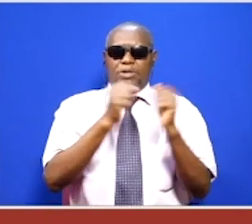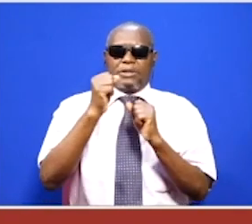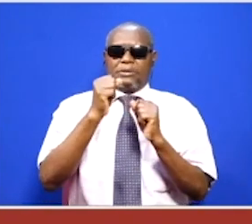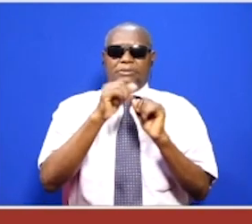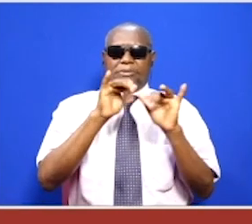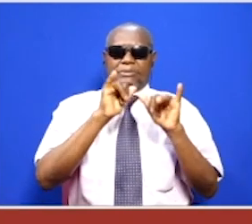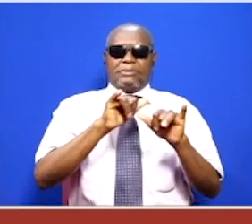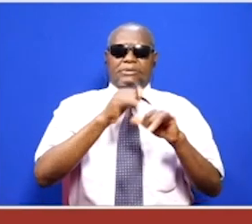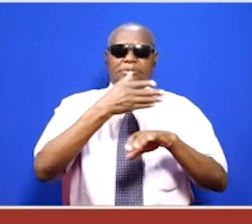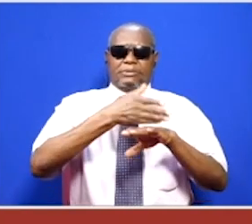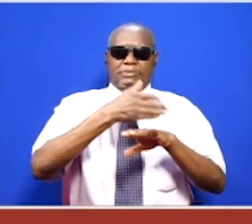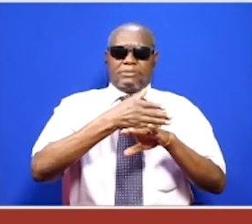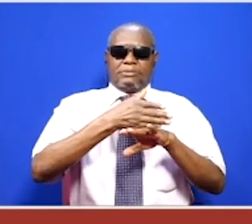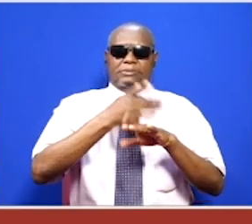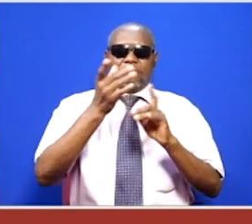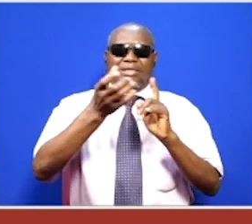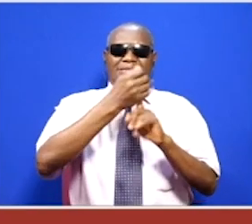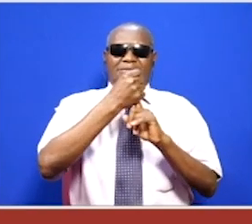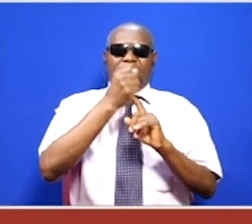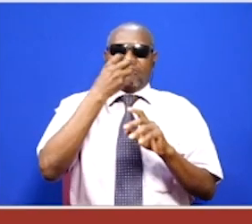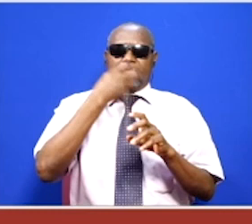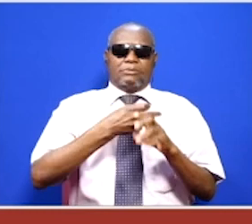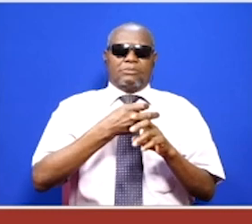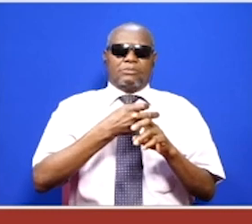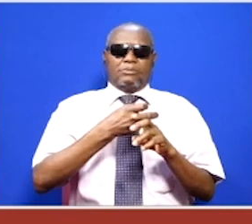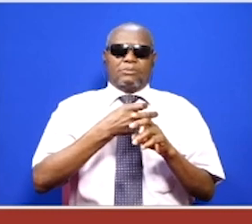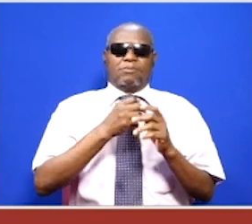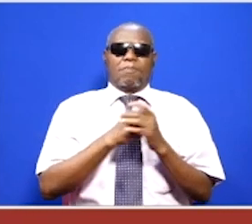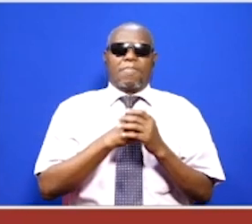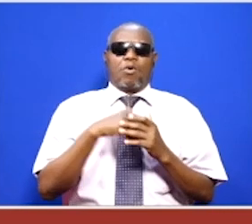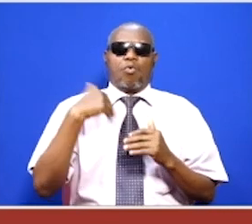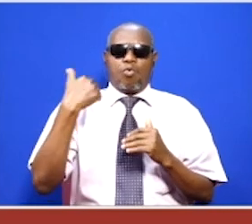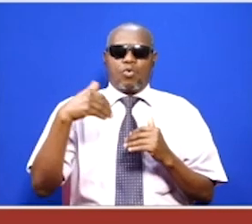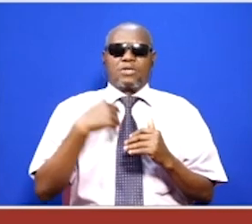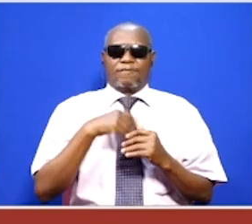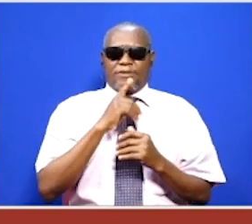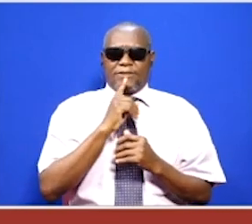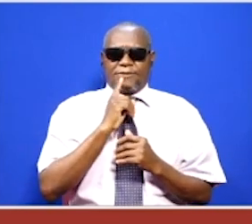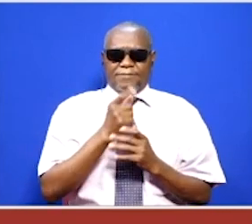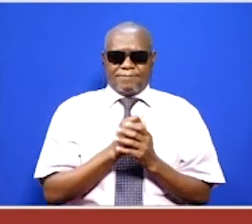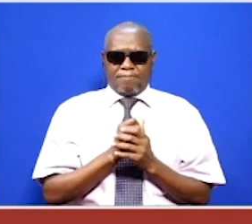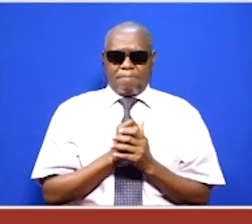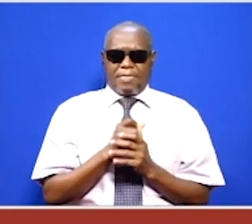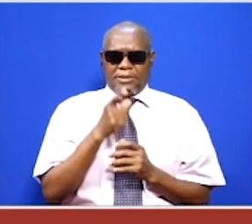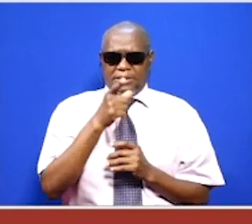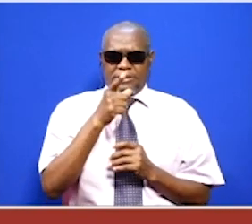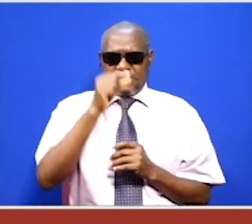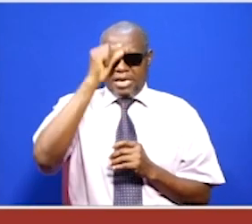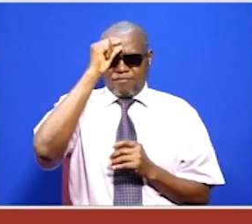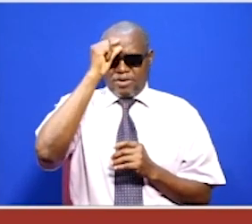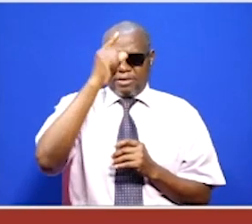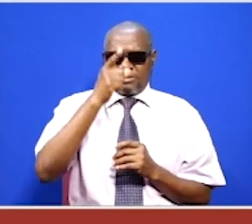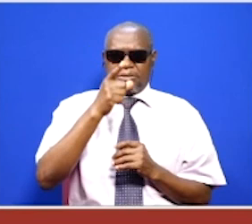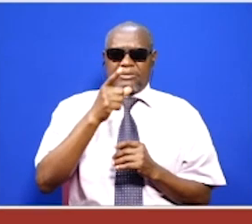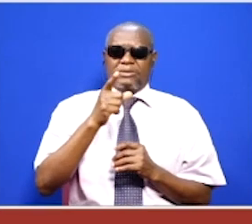flawed and unachievable. As we have always said, this regime is